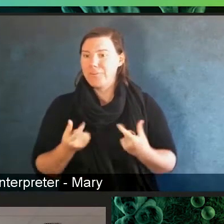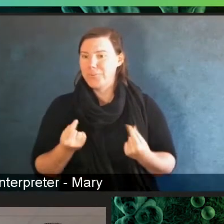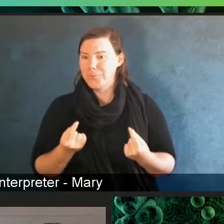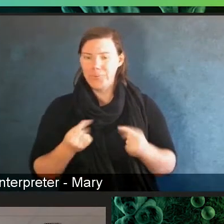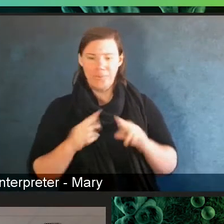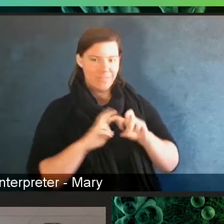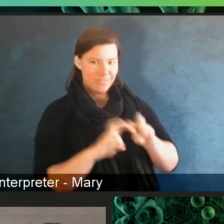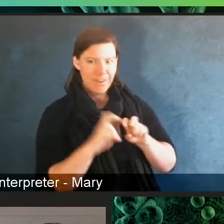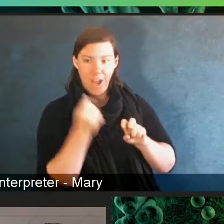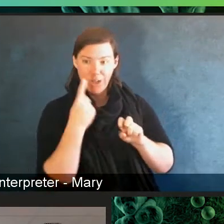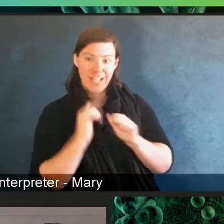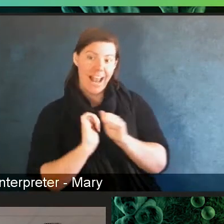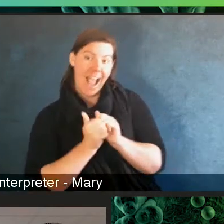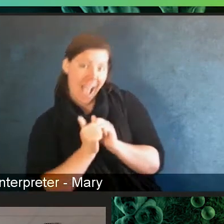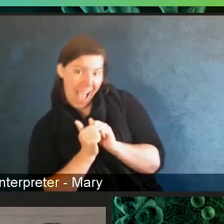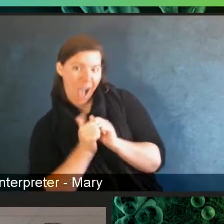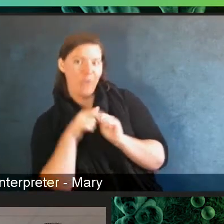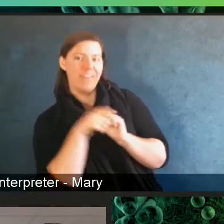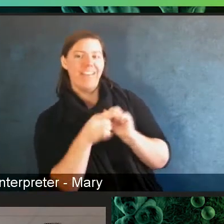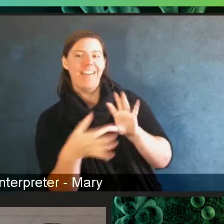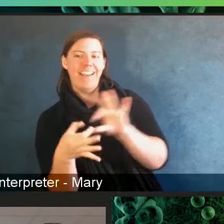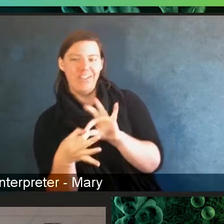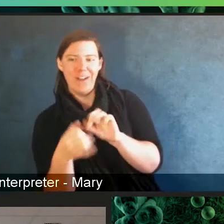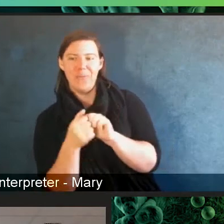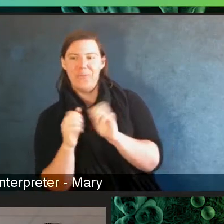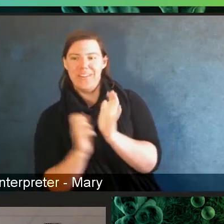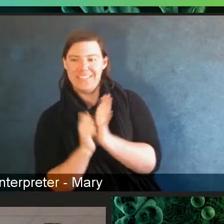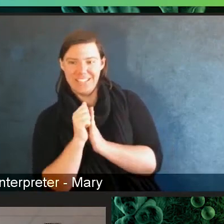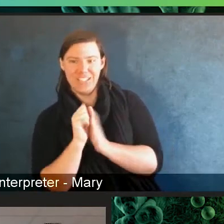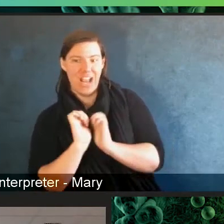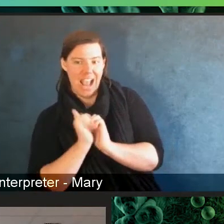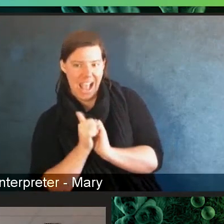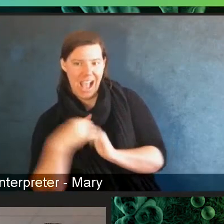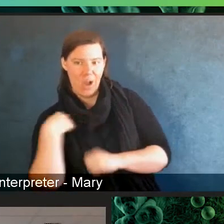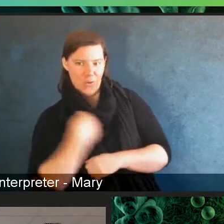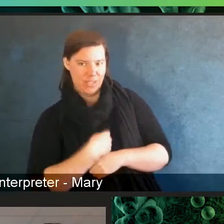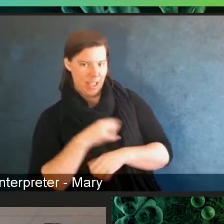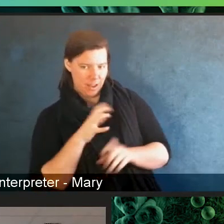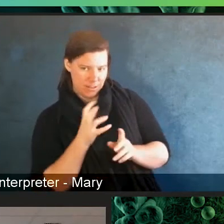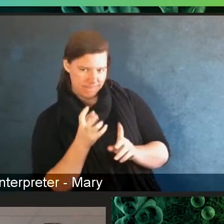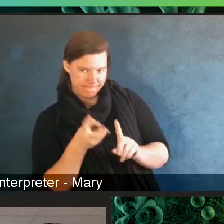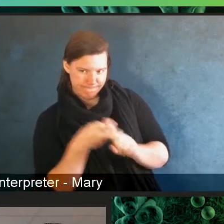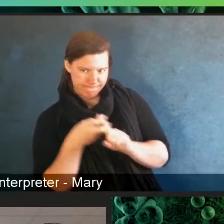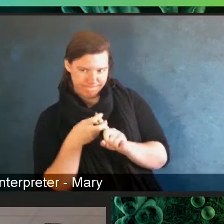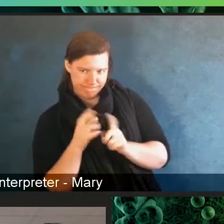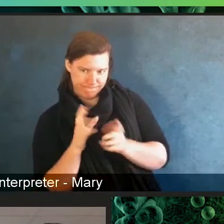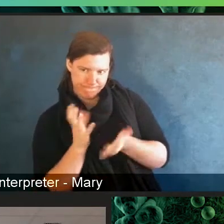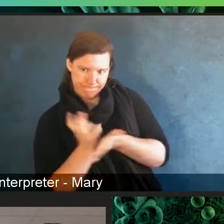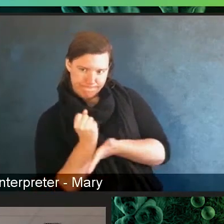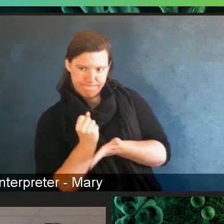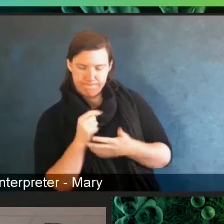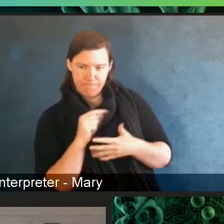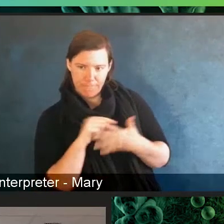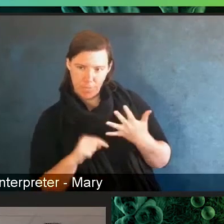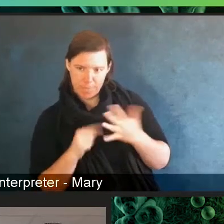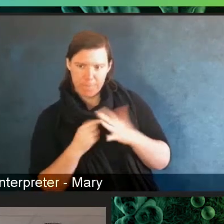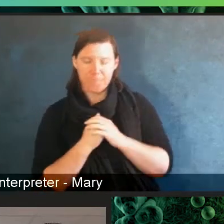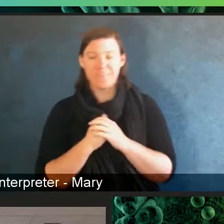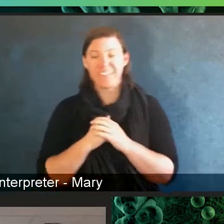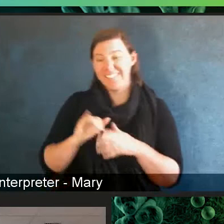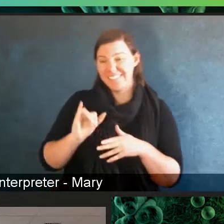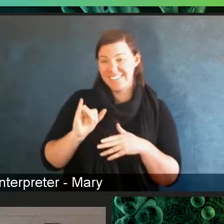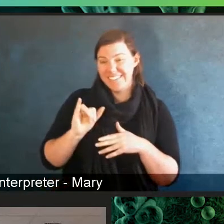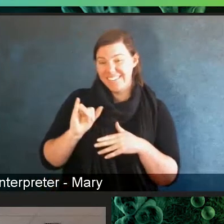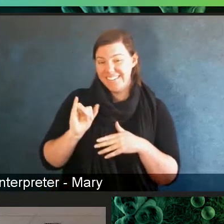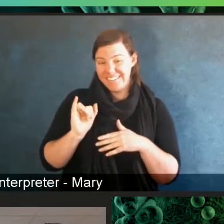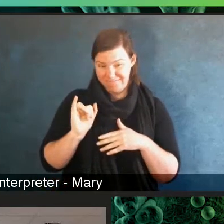something that structural biology is giving us such a window into. And I think it's, again, something that the Hutch is